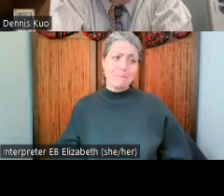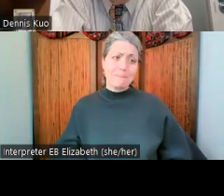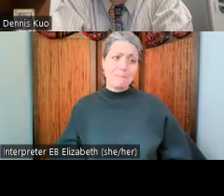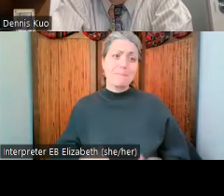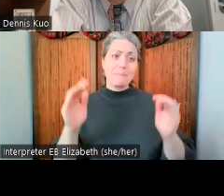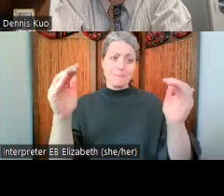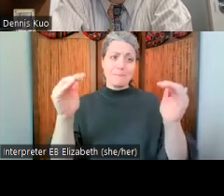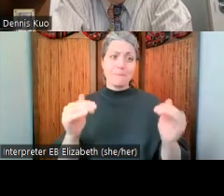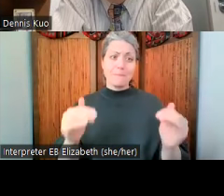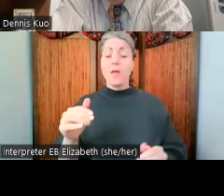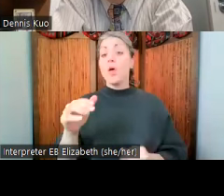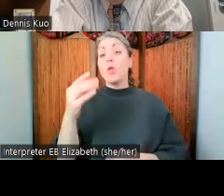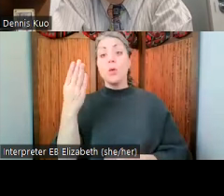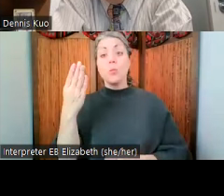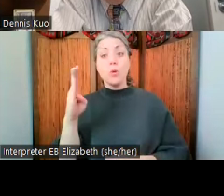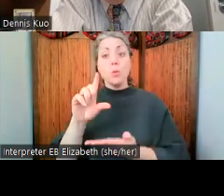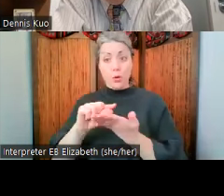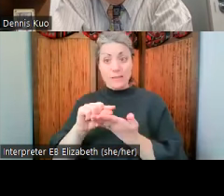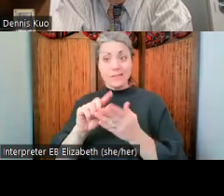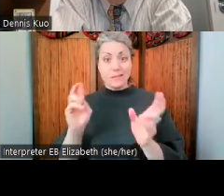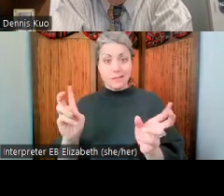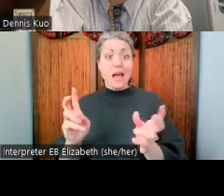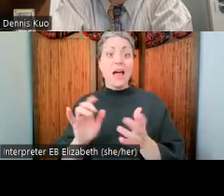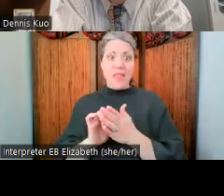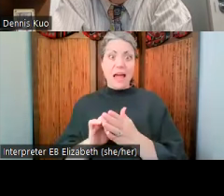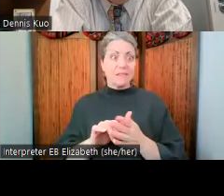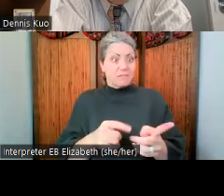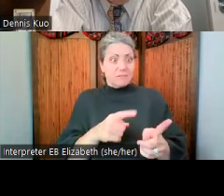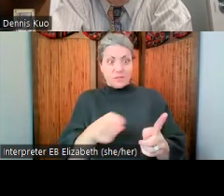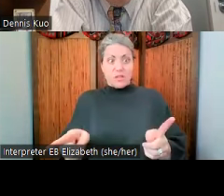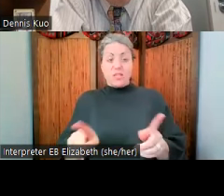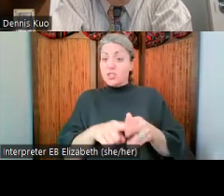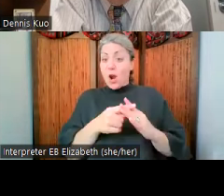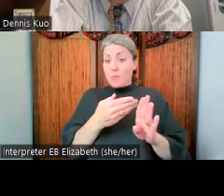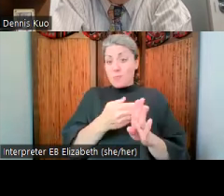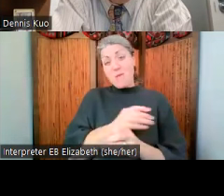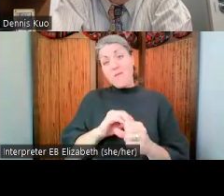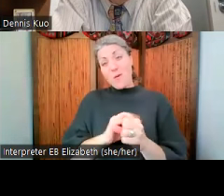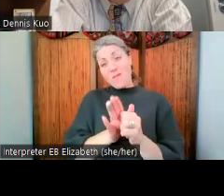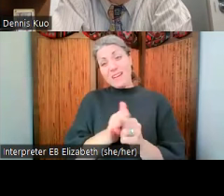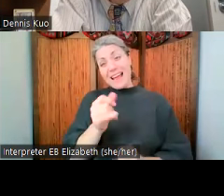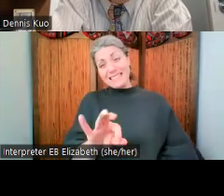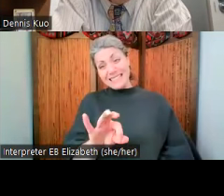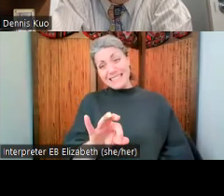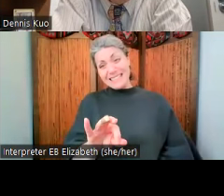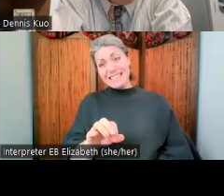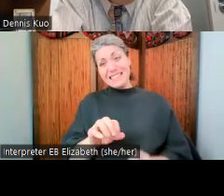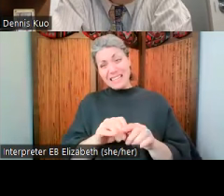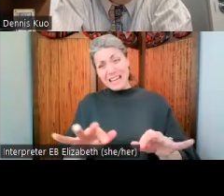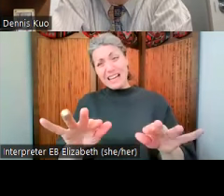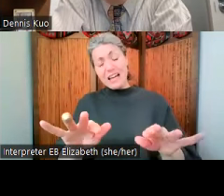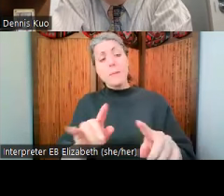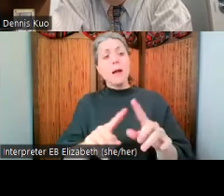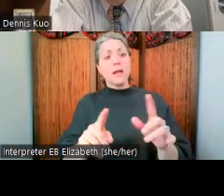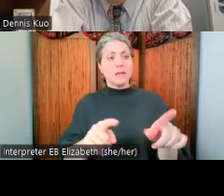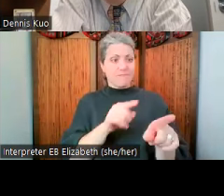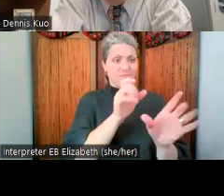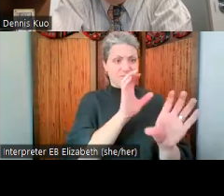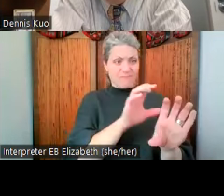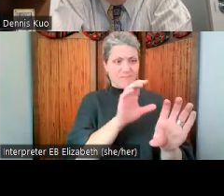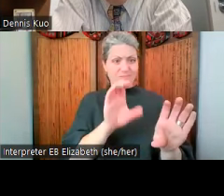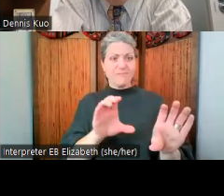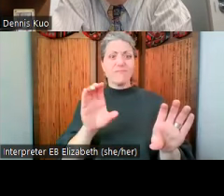really kicked off in the fall of 2019. This happened before the COVID pandemic started. Convened steering committee consisting of